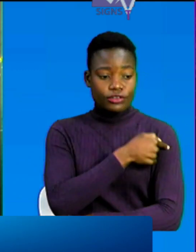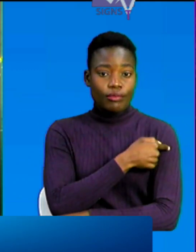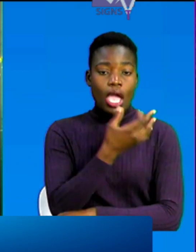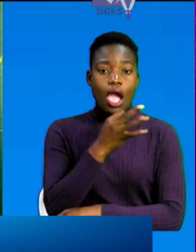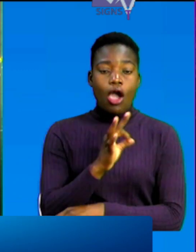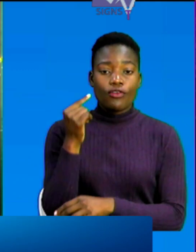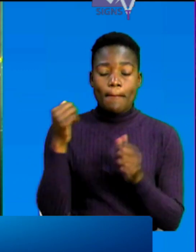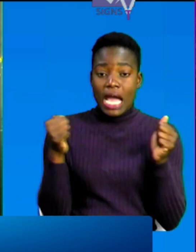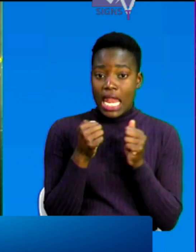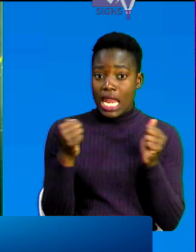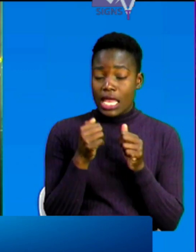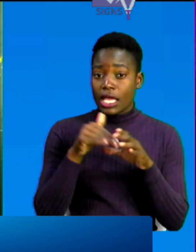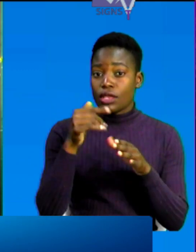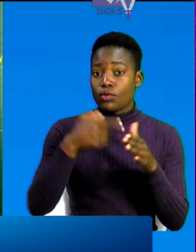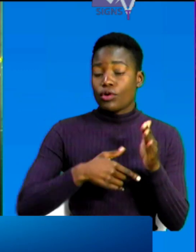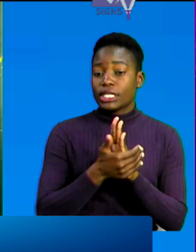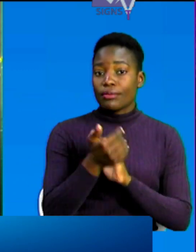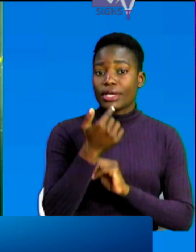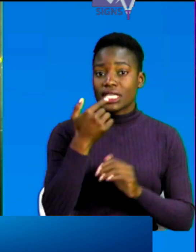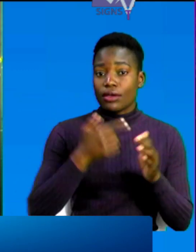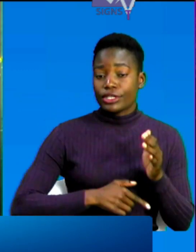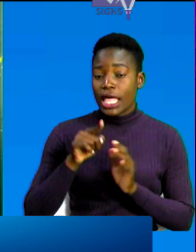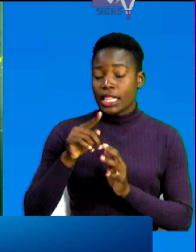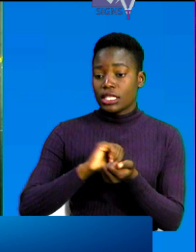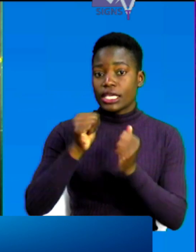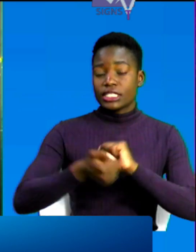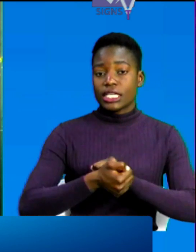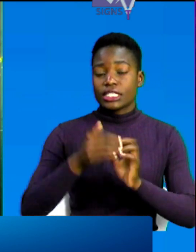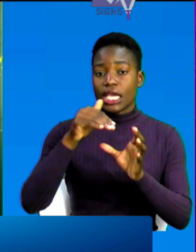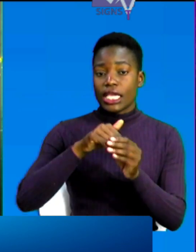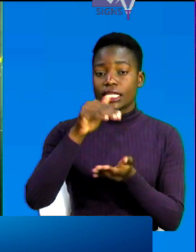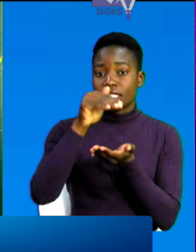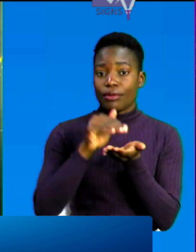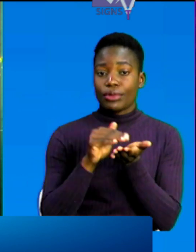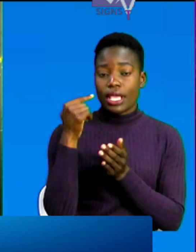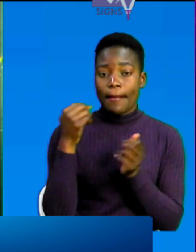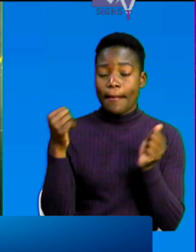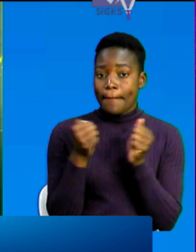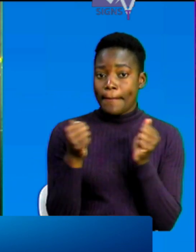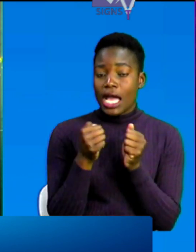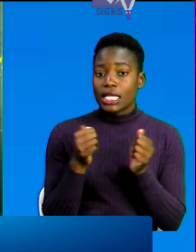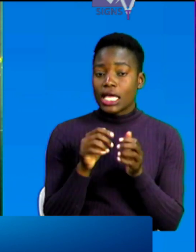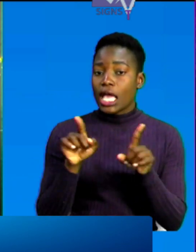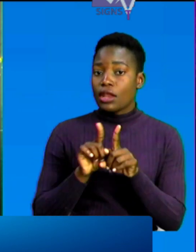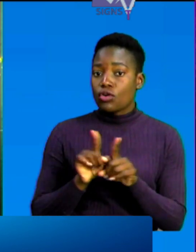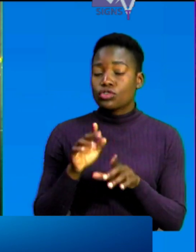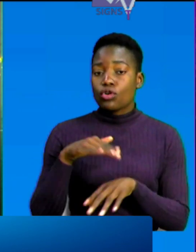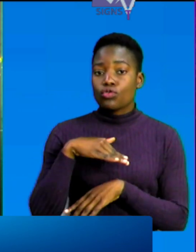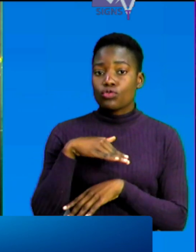severe malaria in what experts say could be a game changer in suppressing mortality rate